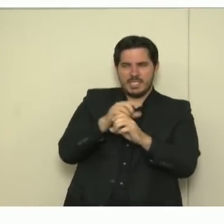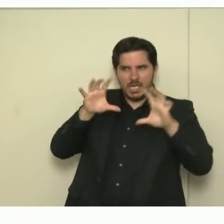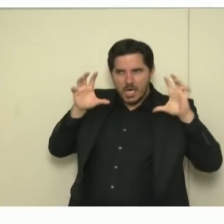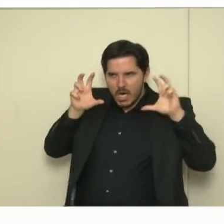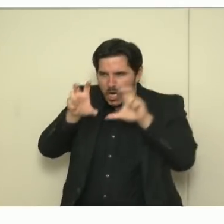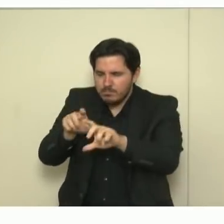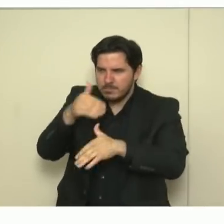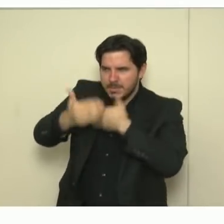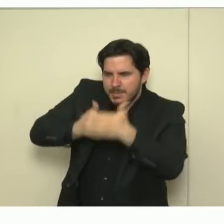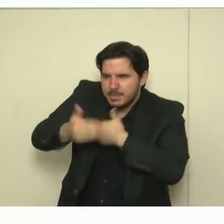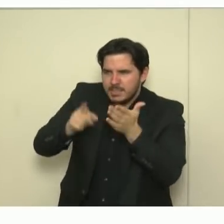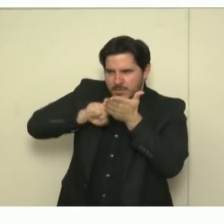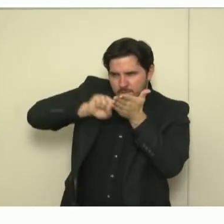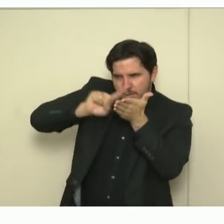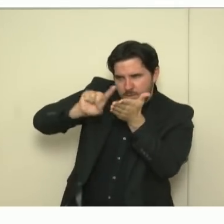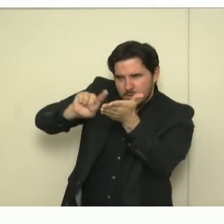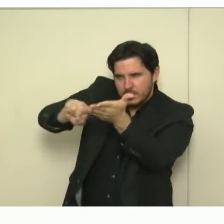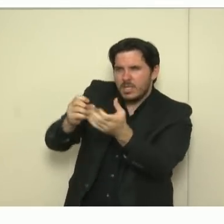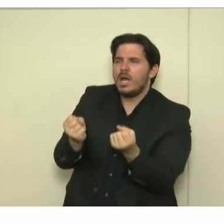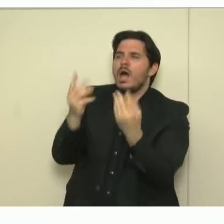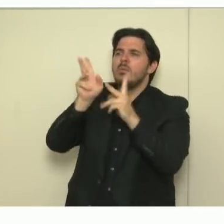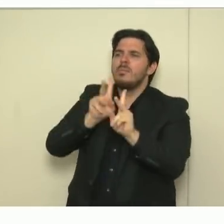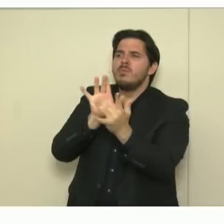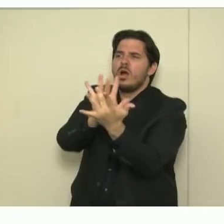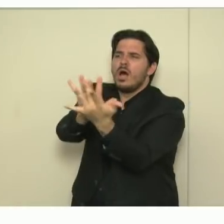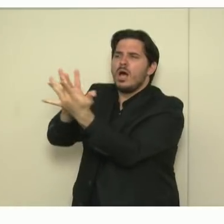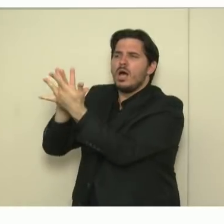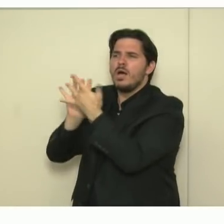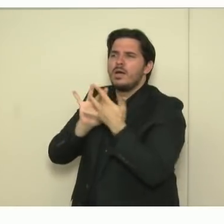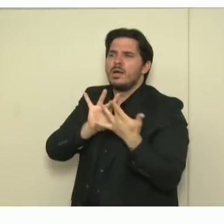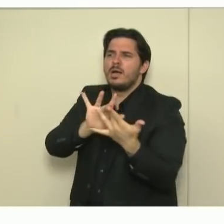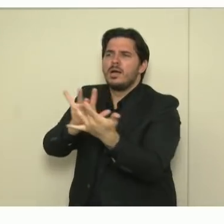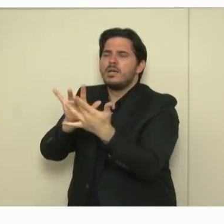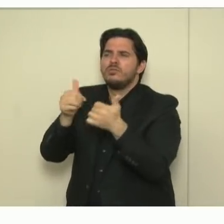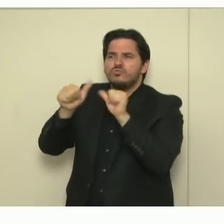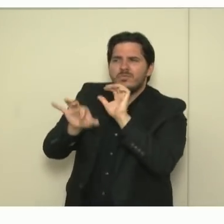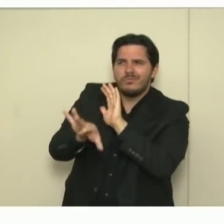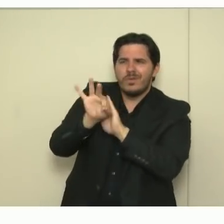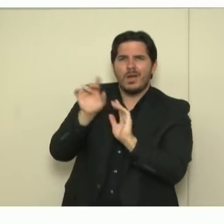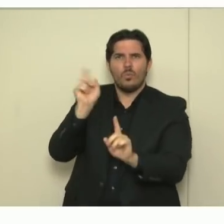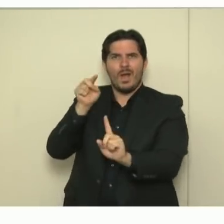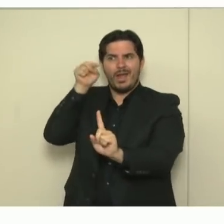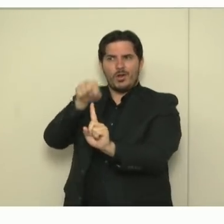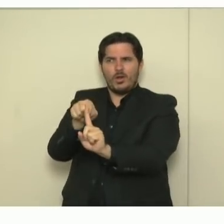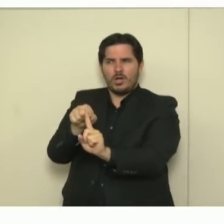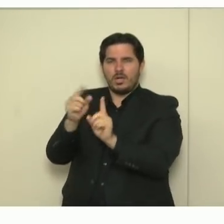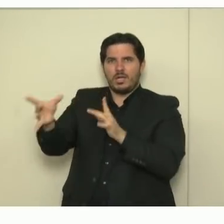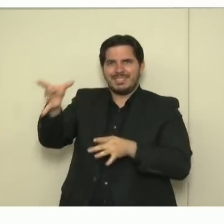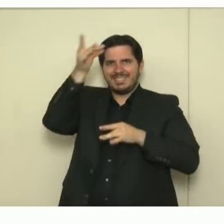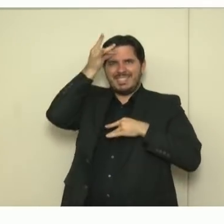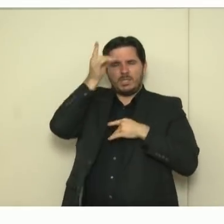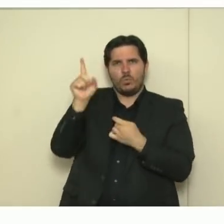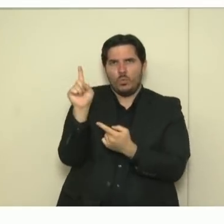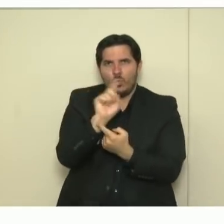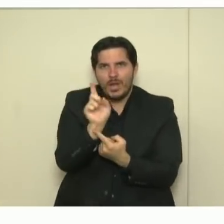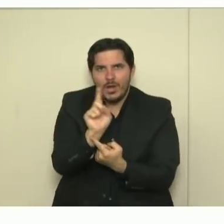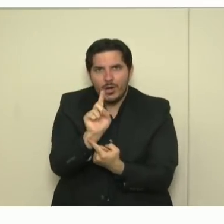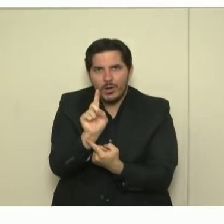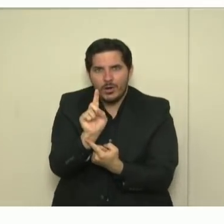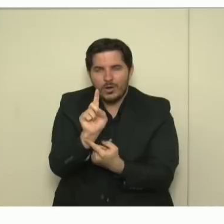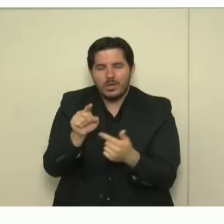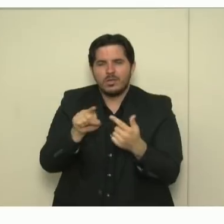to identify those close contacts, to get information on where the infection happened, to give the school advice